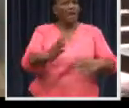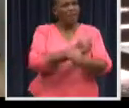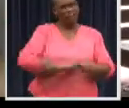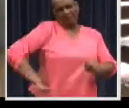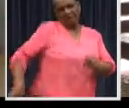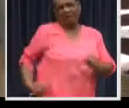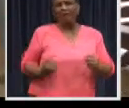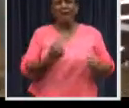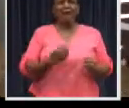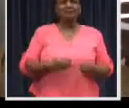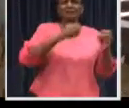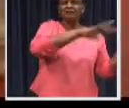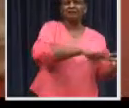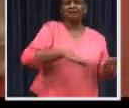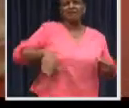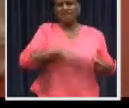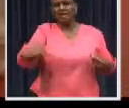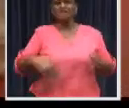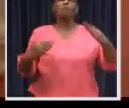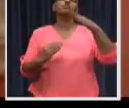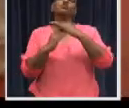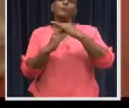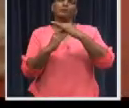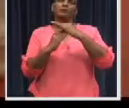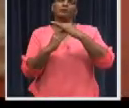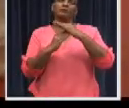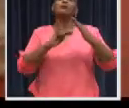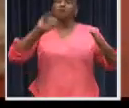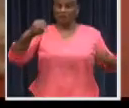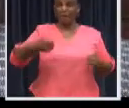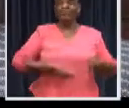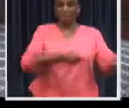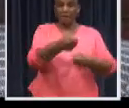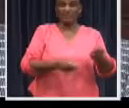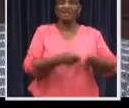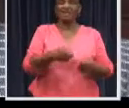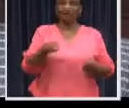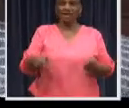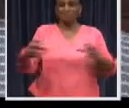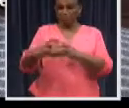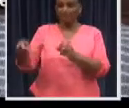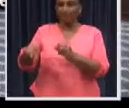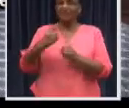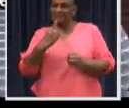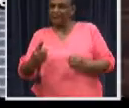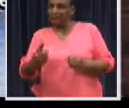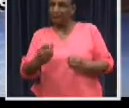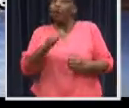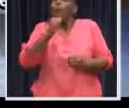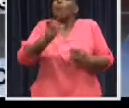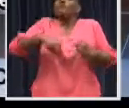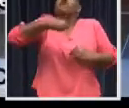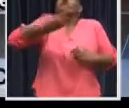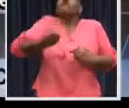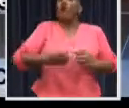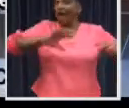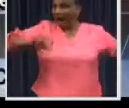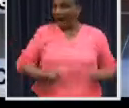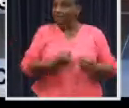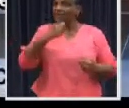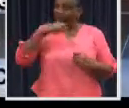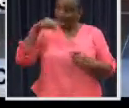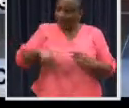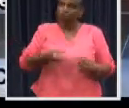illegal transnational trade. Josiane Khan, manager external relations of this company, indicates what the